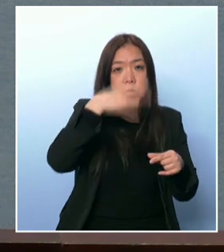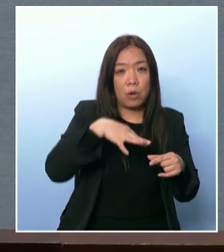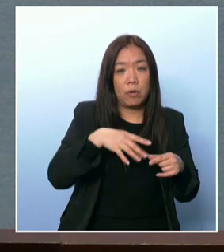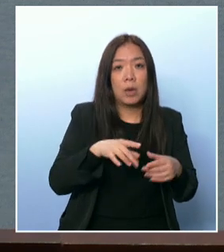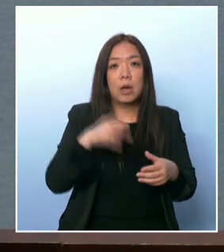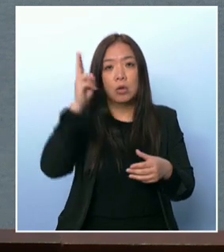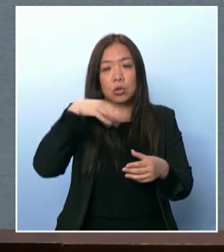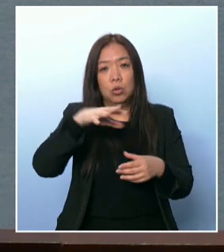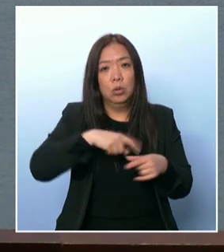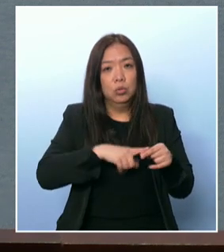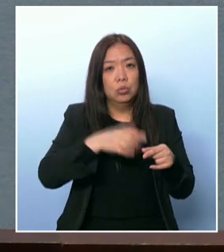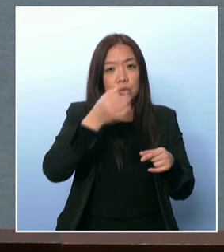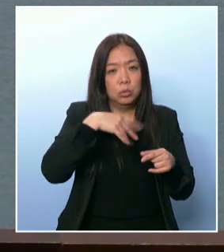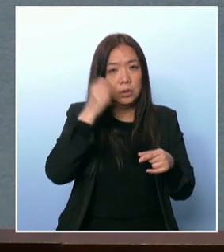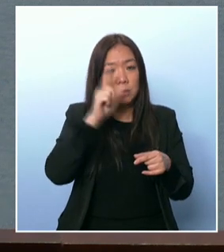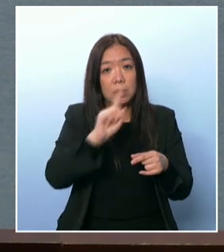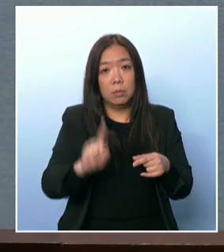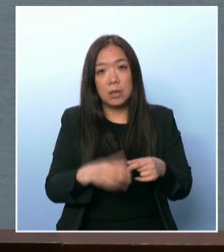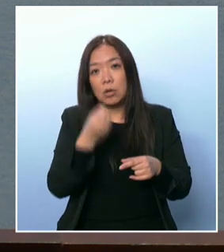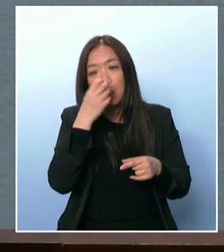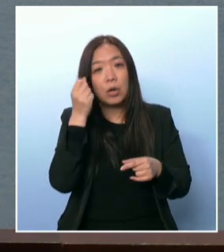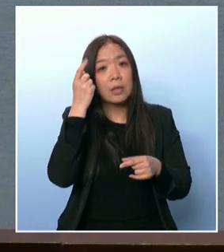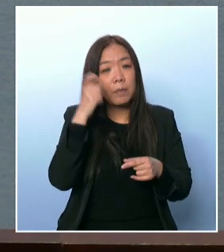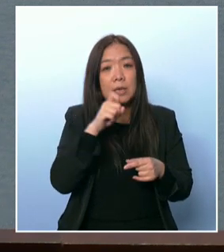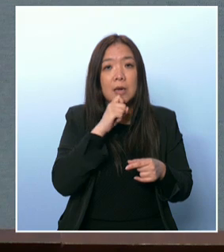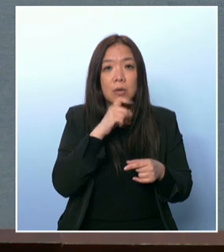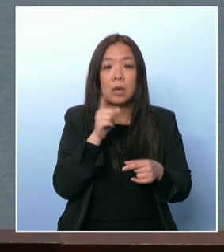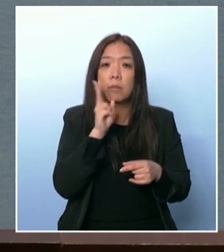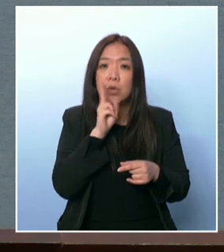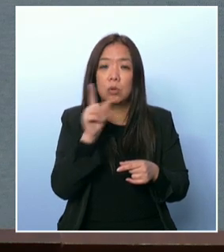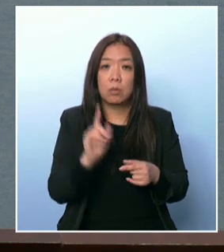the HKCMM standards for